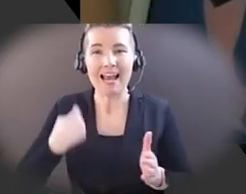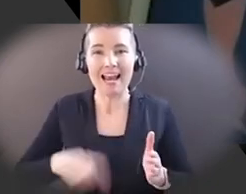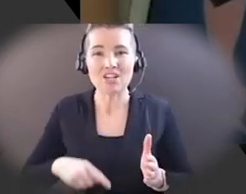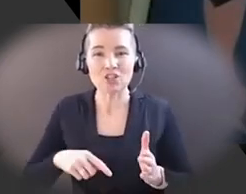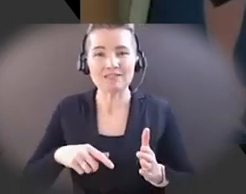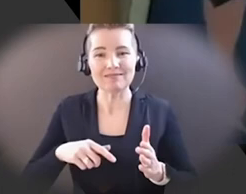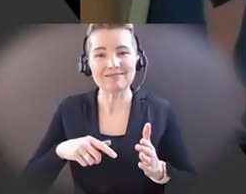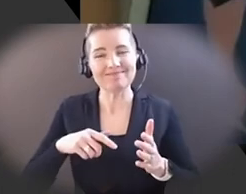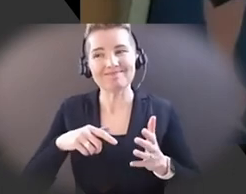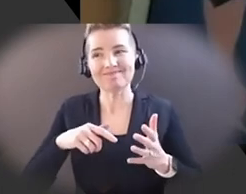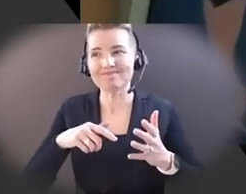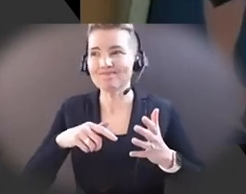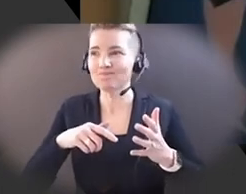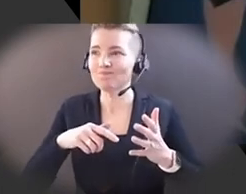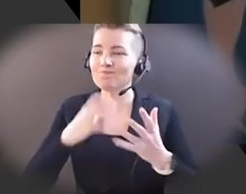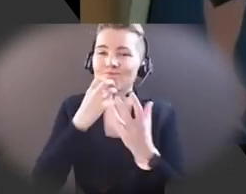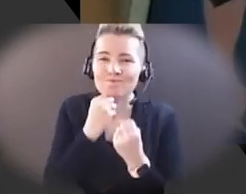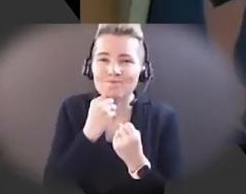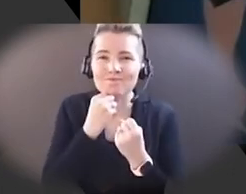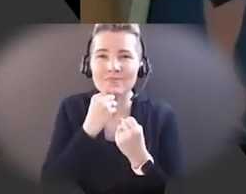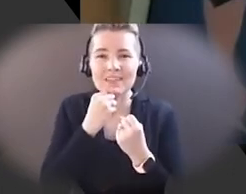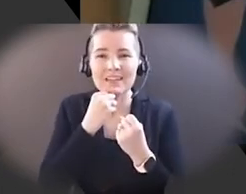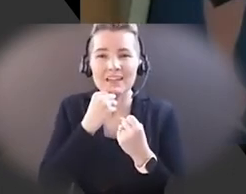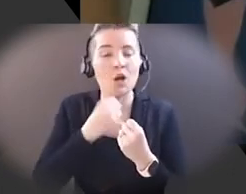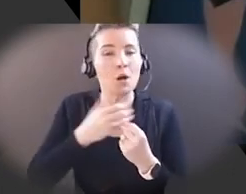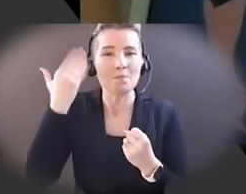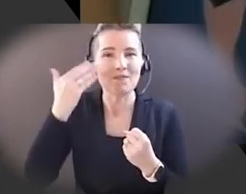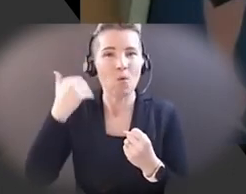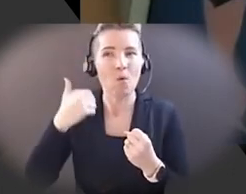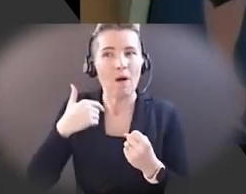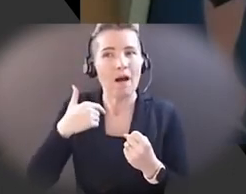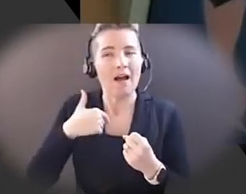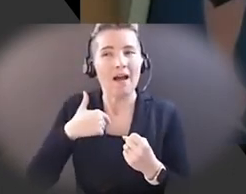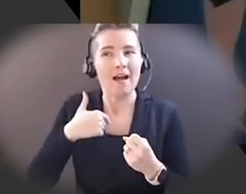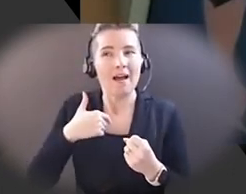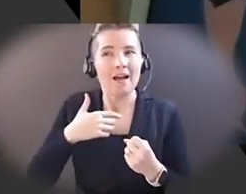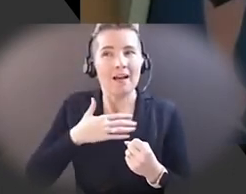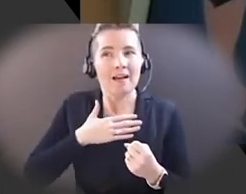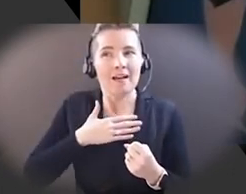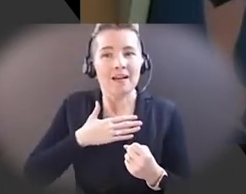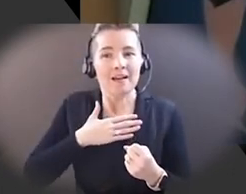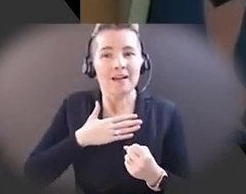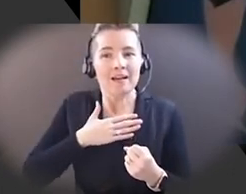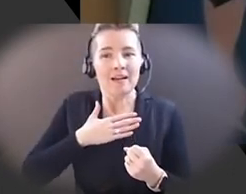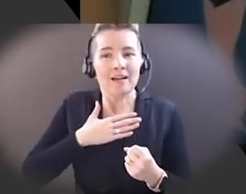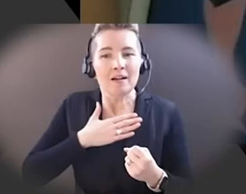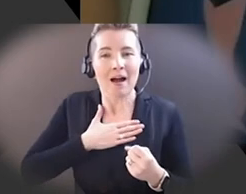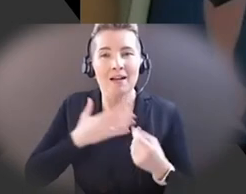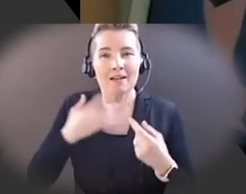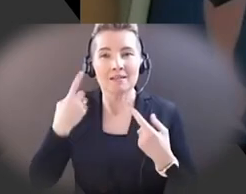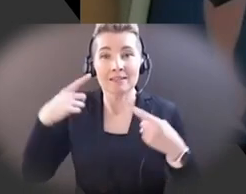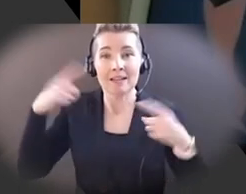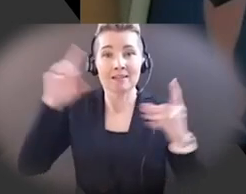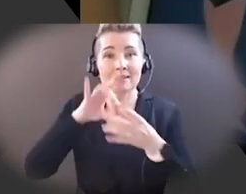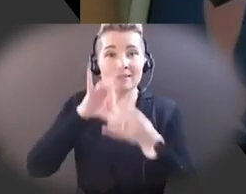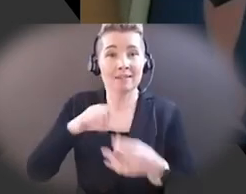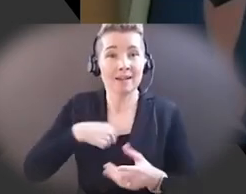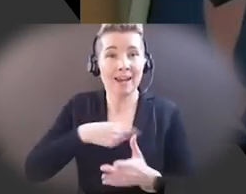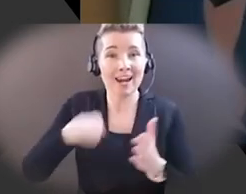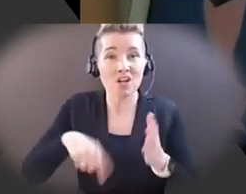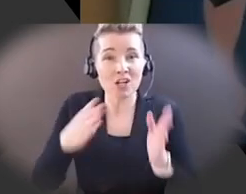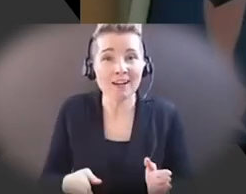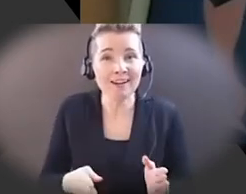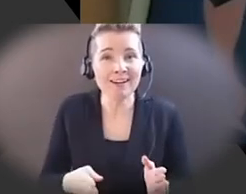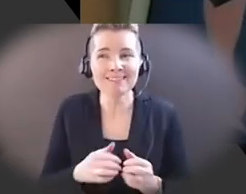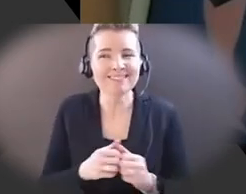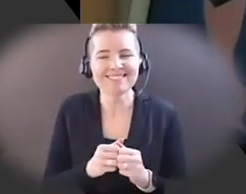to start off with. And I don't really contribute a lot of my early success to the fact that I'm Asian. It's the fact that I just wanted to make stories and